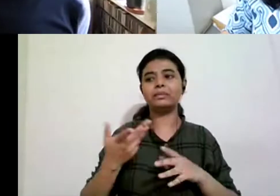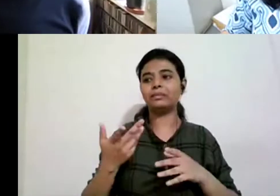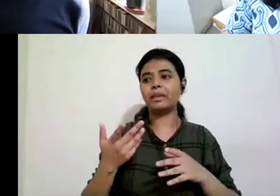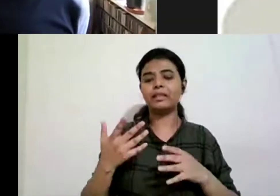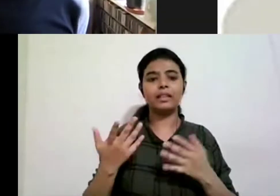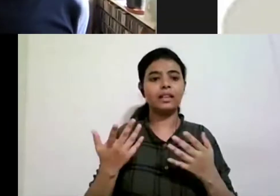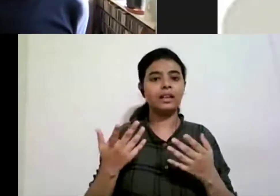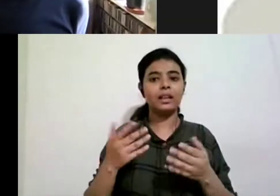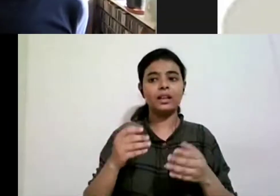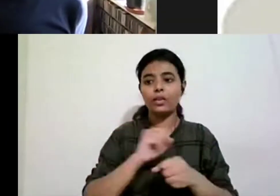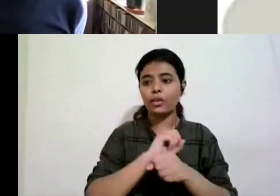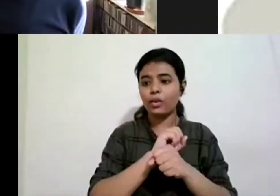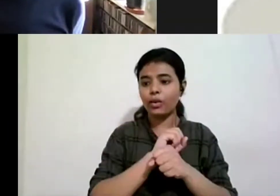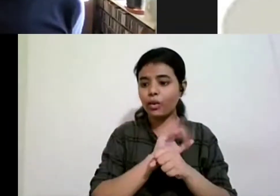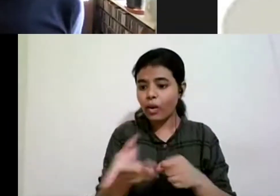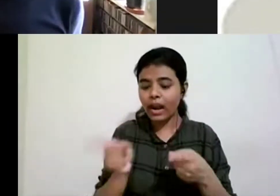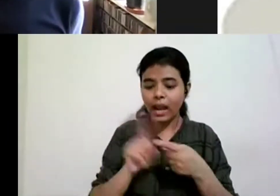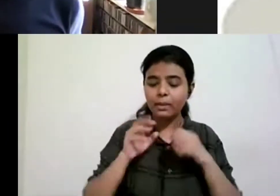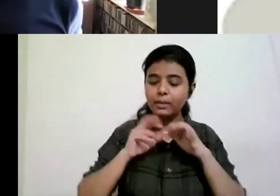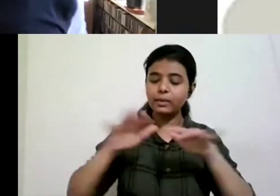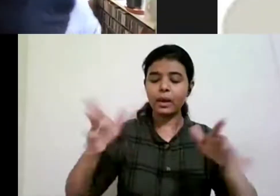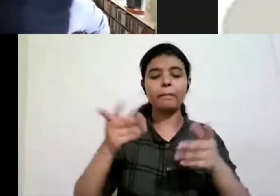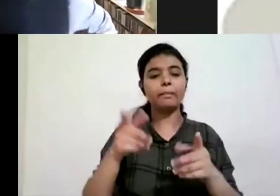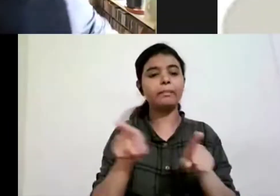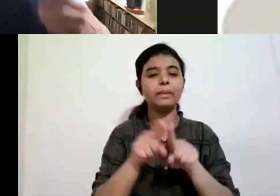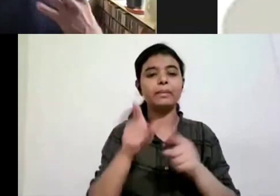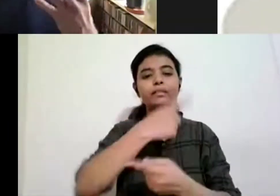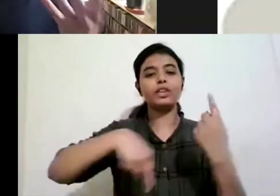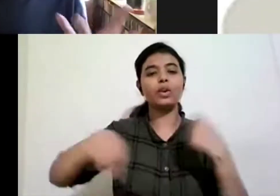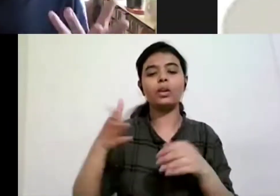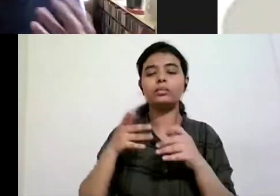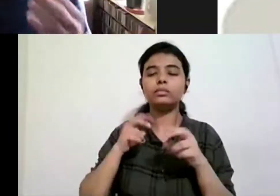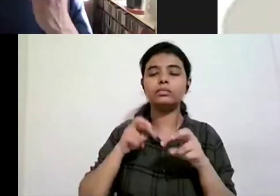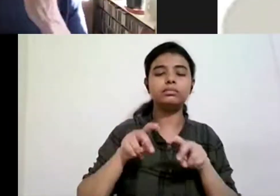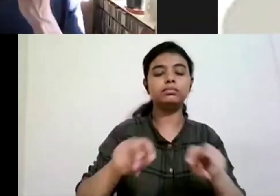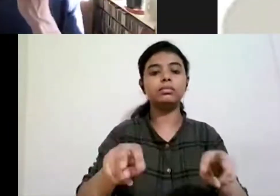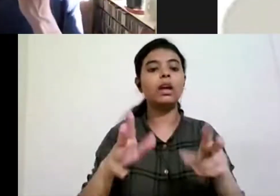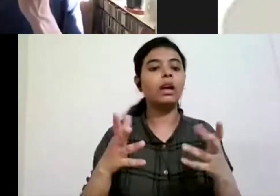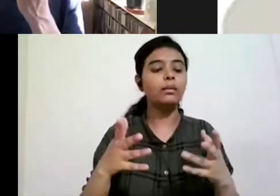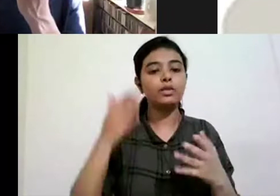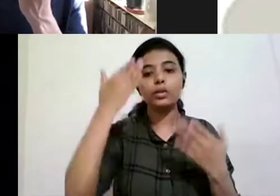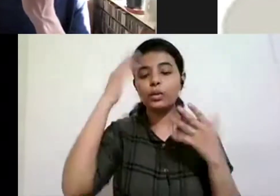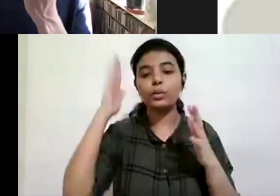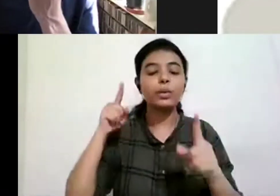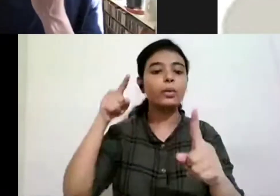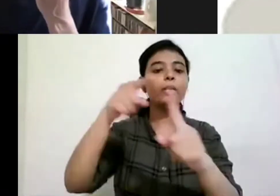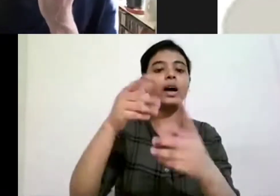us to, and therefore it was scary to all of us.